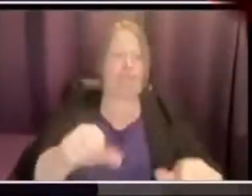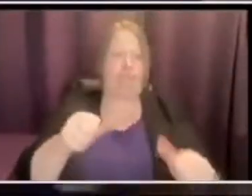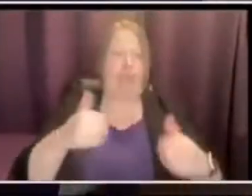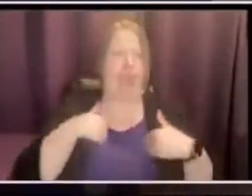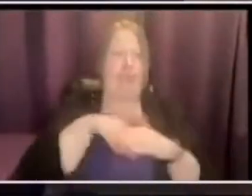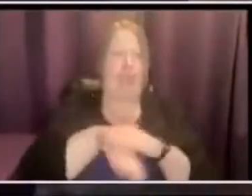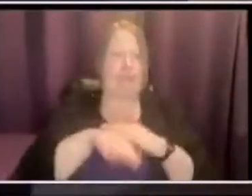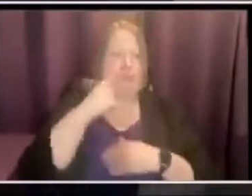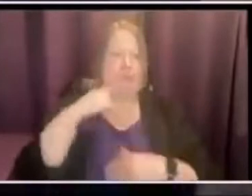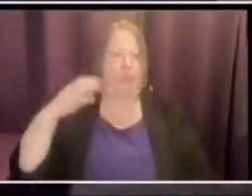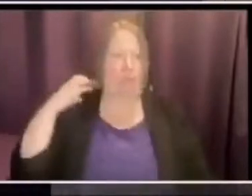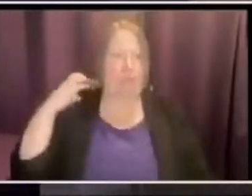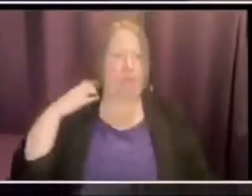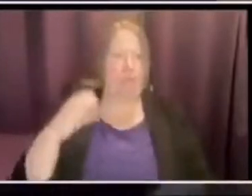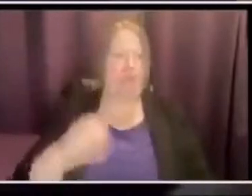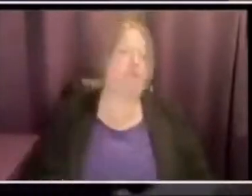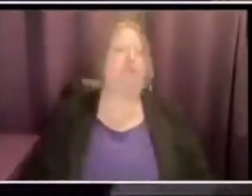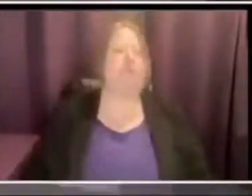happy.